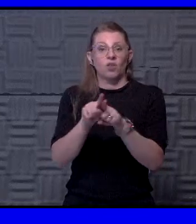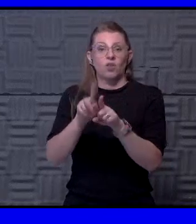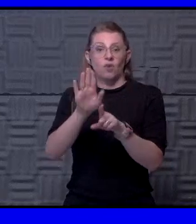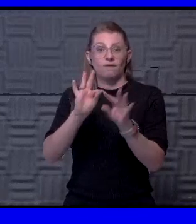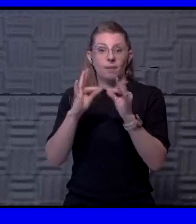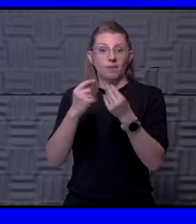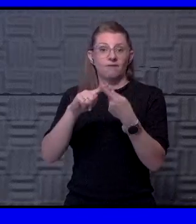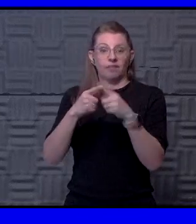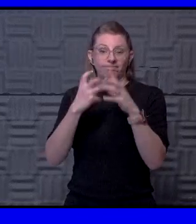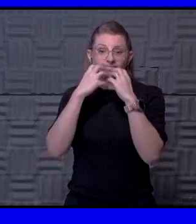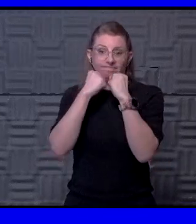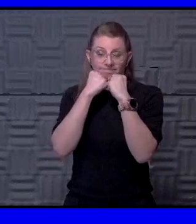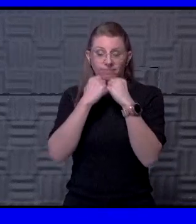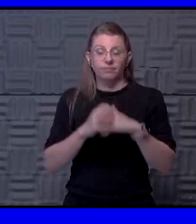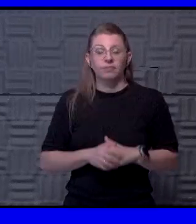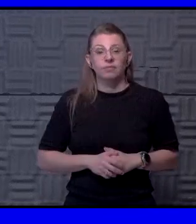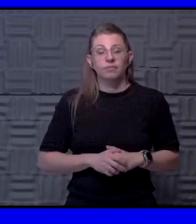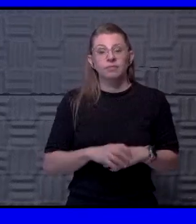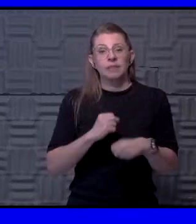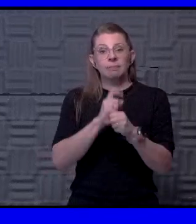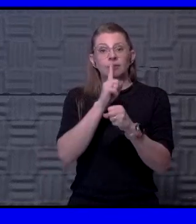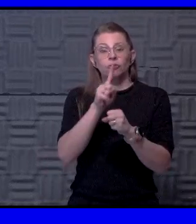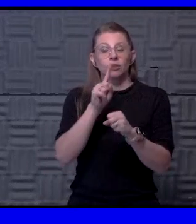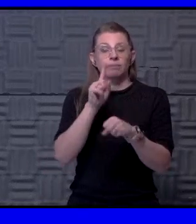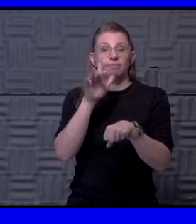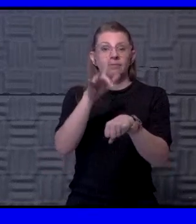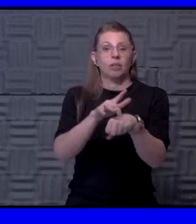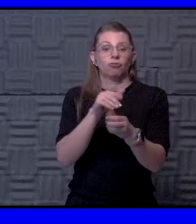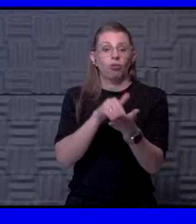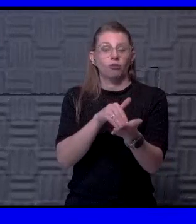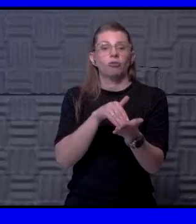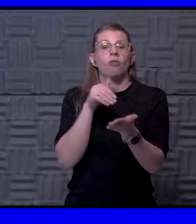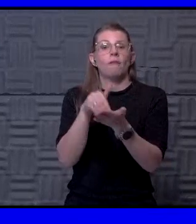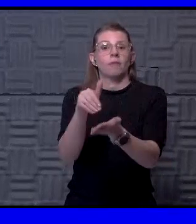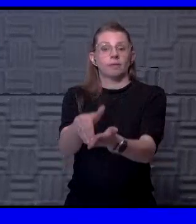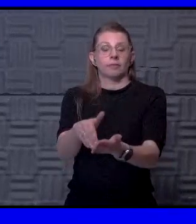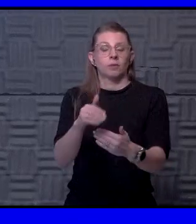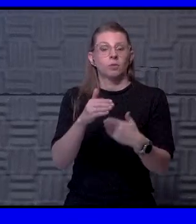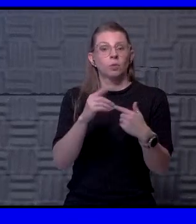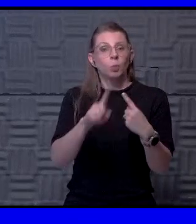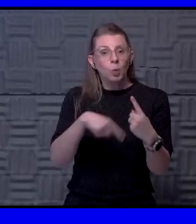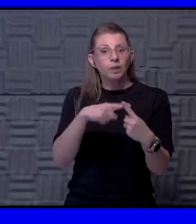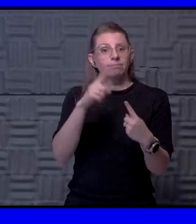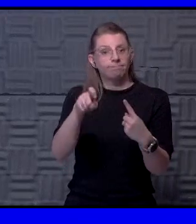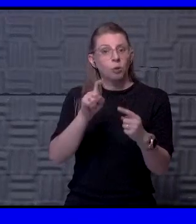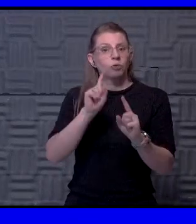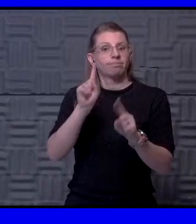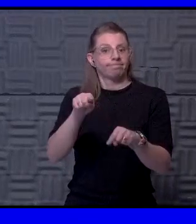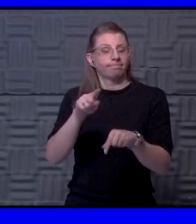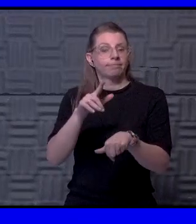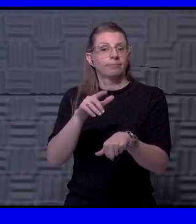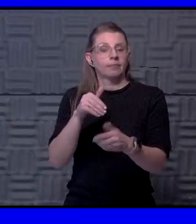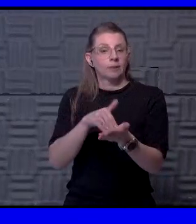those screening or routine physical visits. Make sure you're getting those vaccine